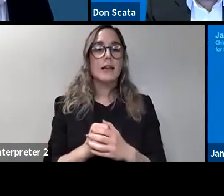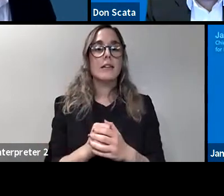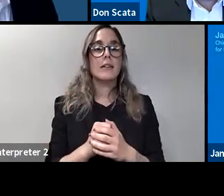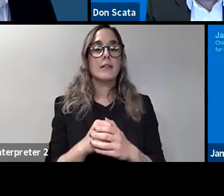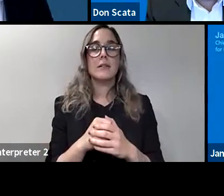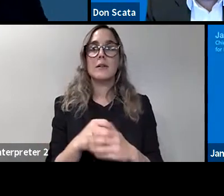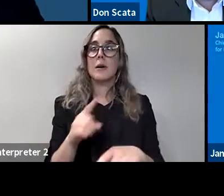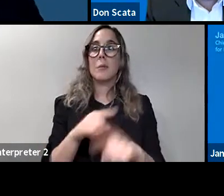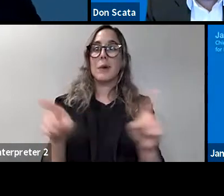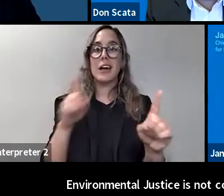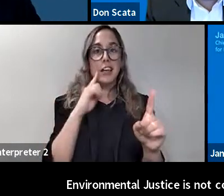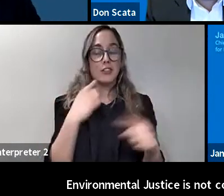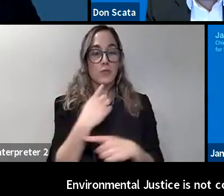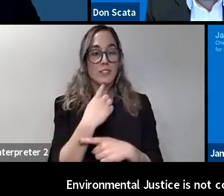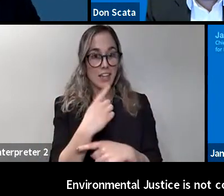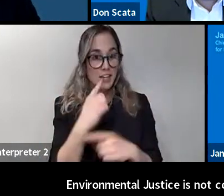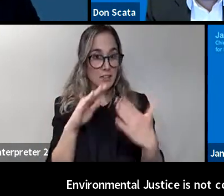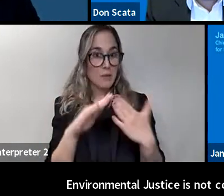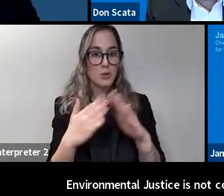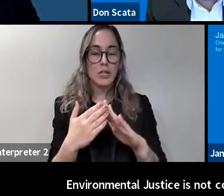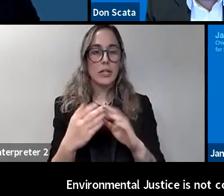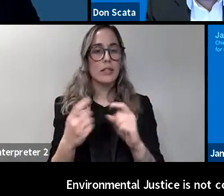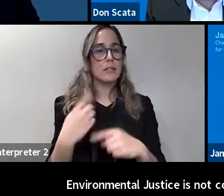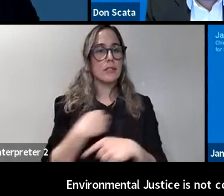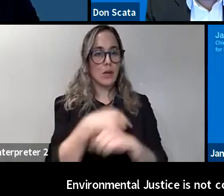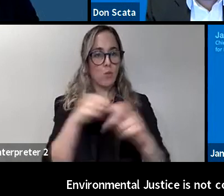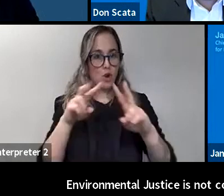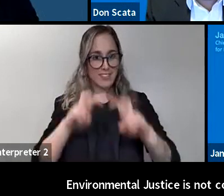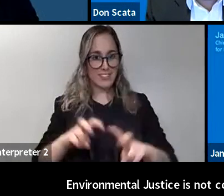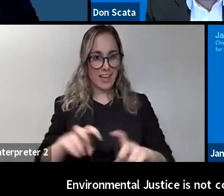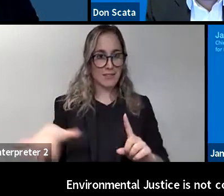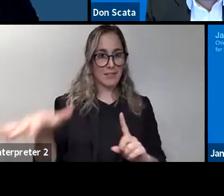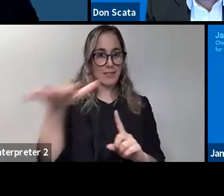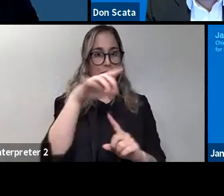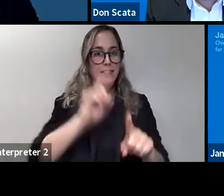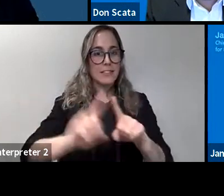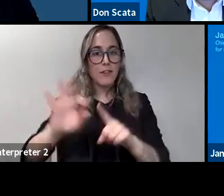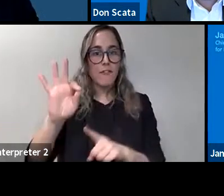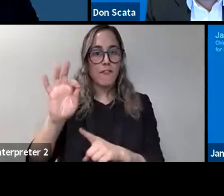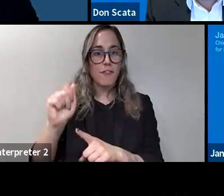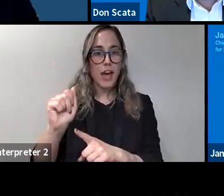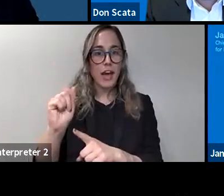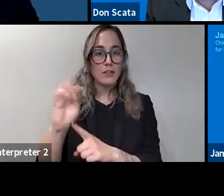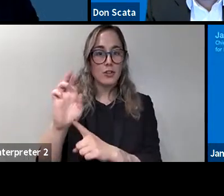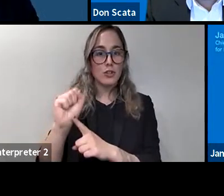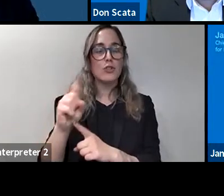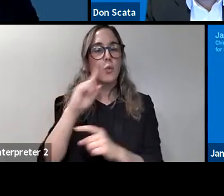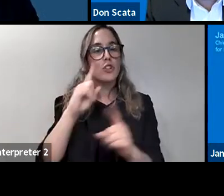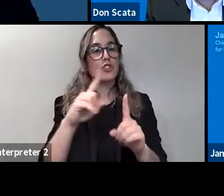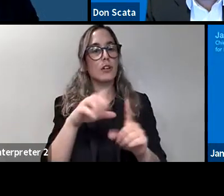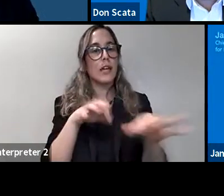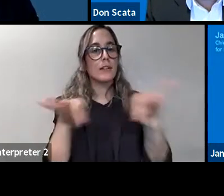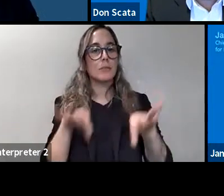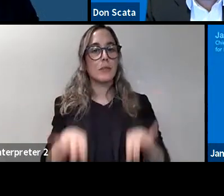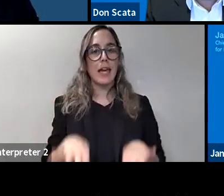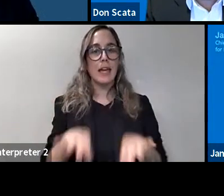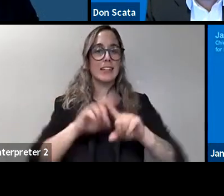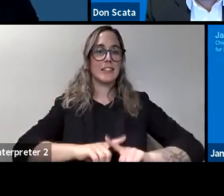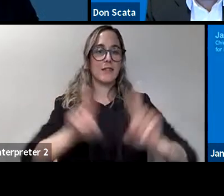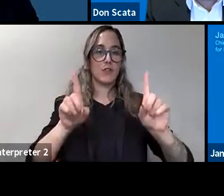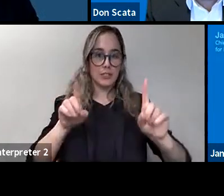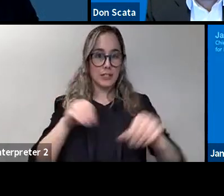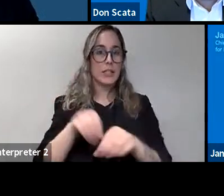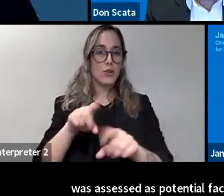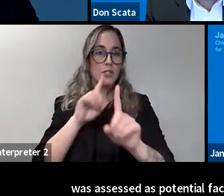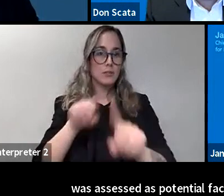and community poverty estimates were assessed as potential factors which could explain differences in the annoyance response. After